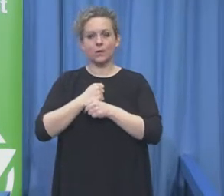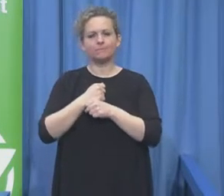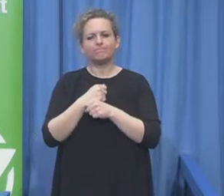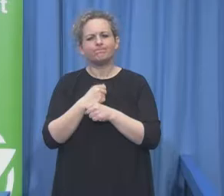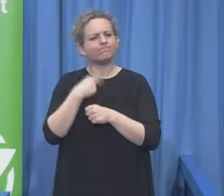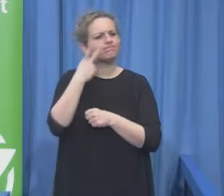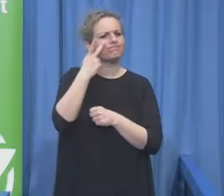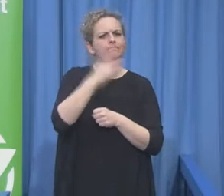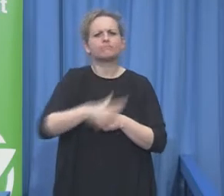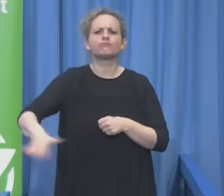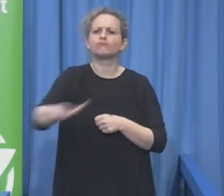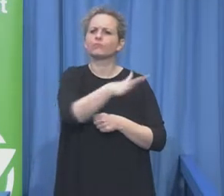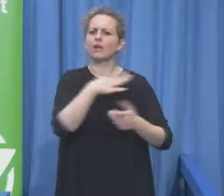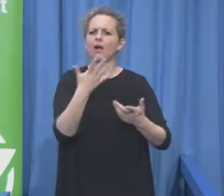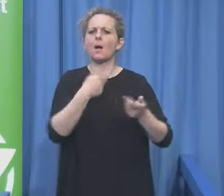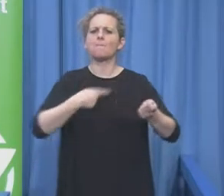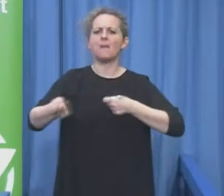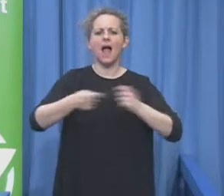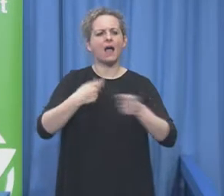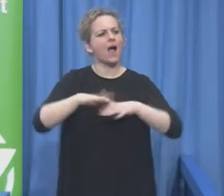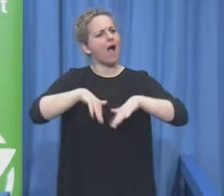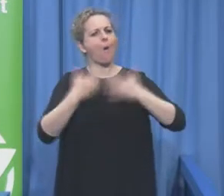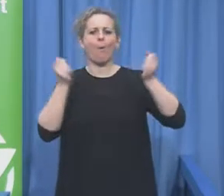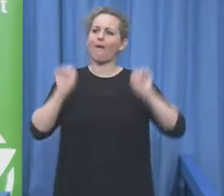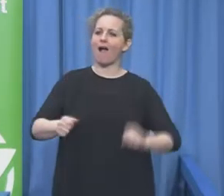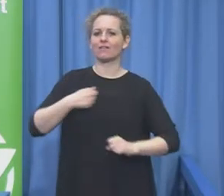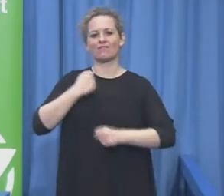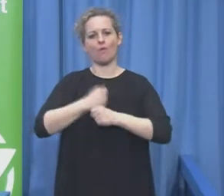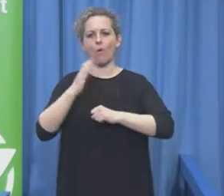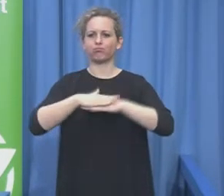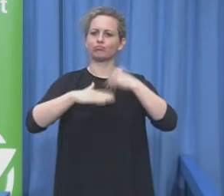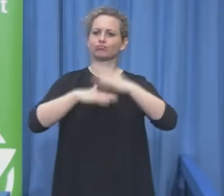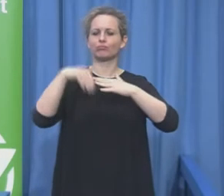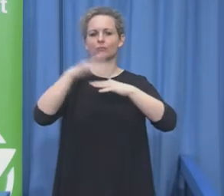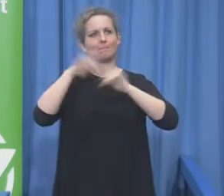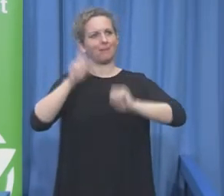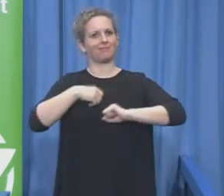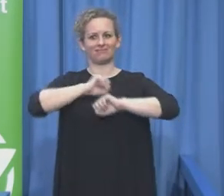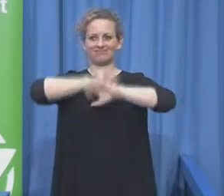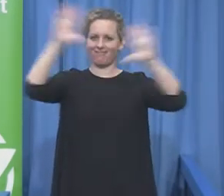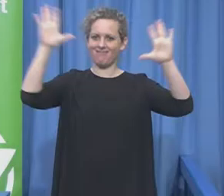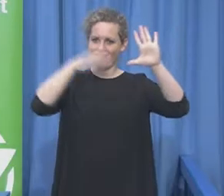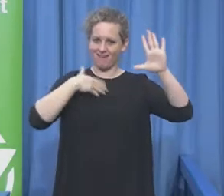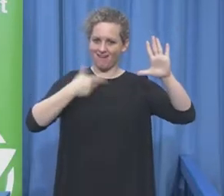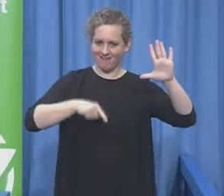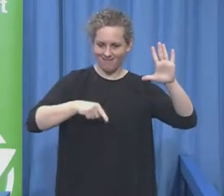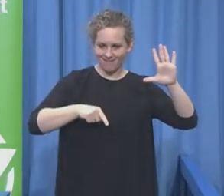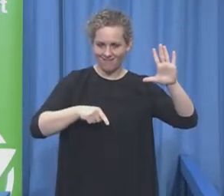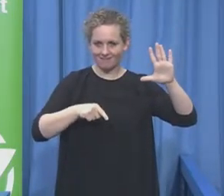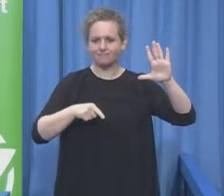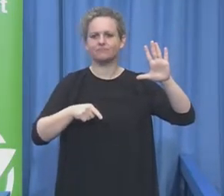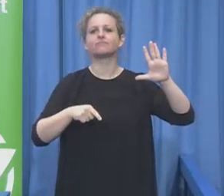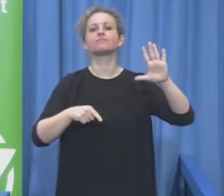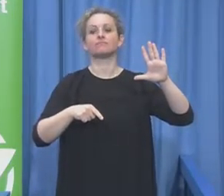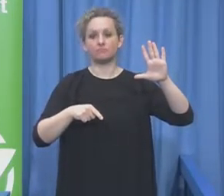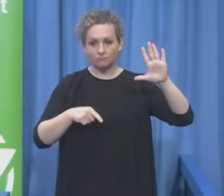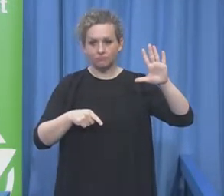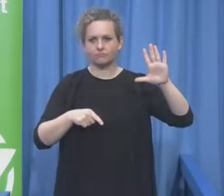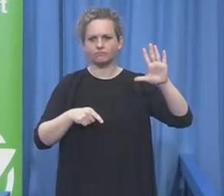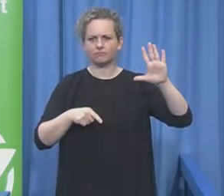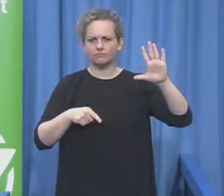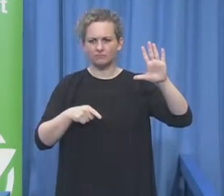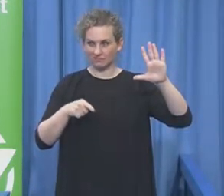how we can make it more demand-driven from the company side. And that has been an advantage to the